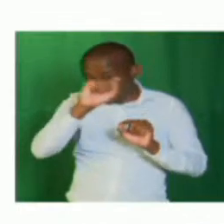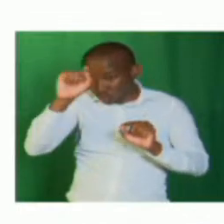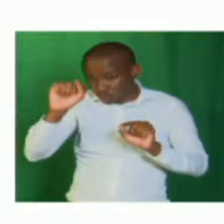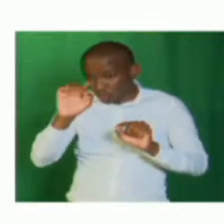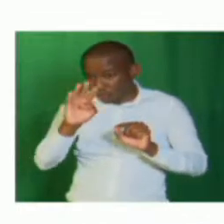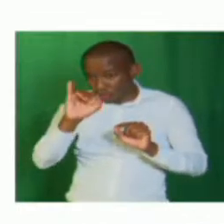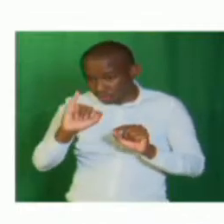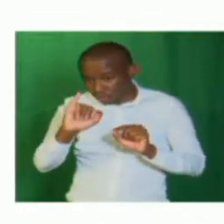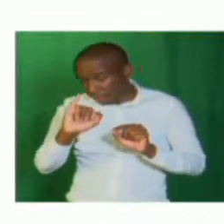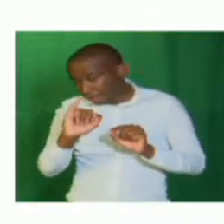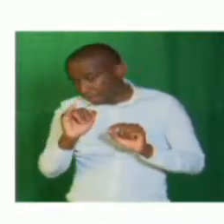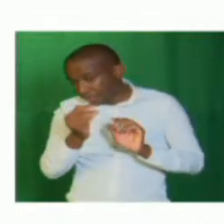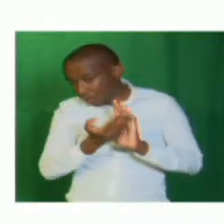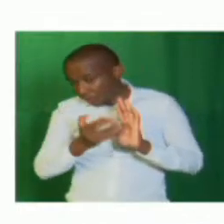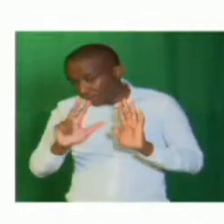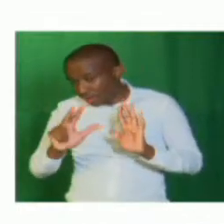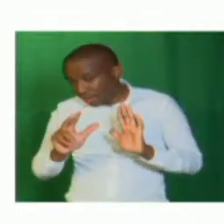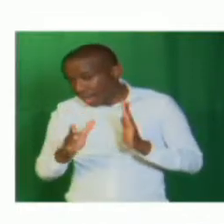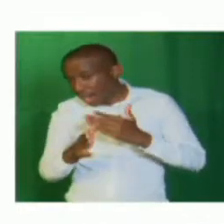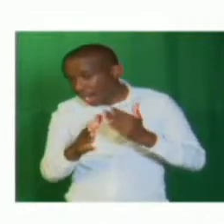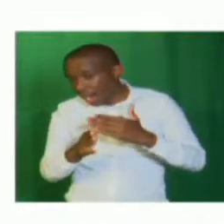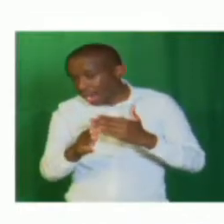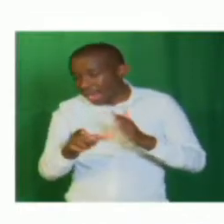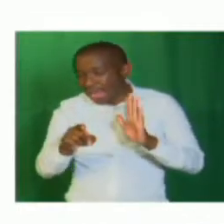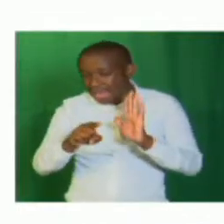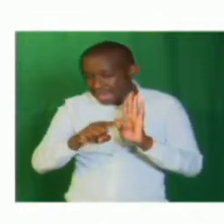3 minus root 41. This will give us negative